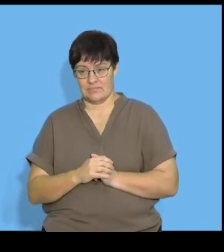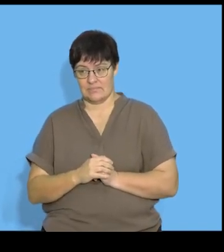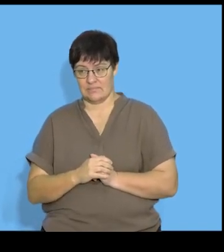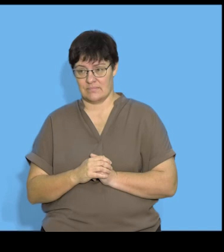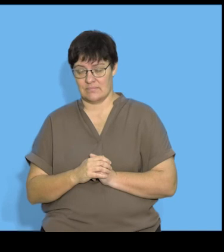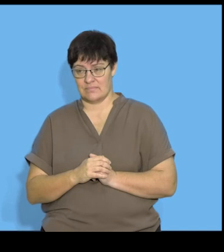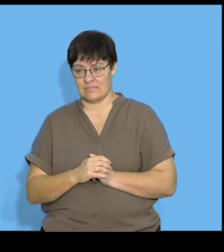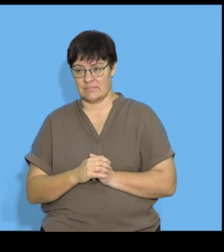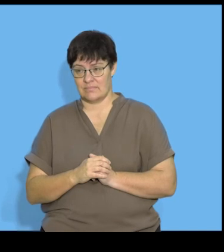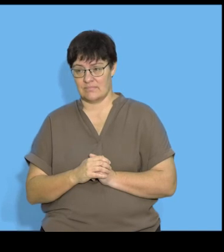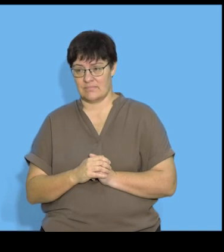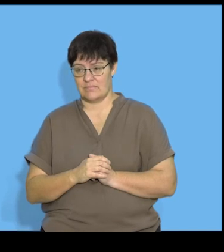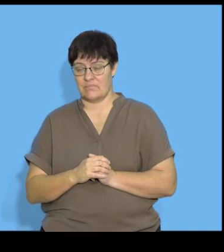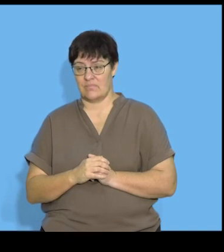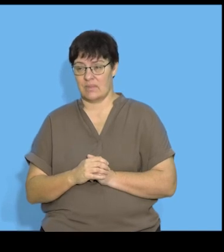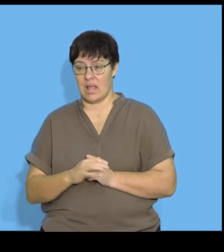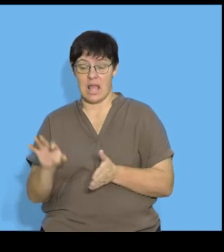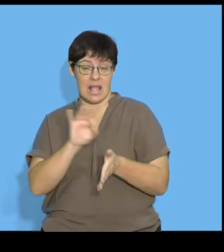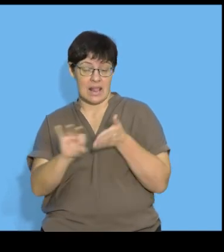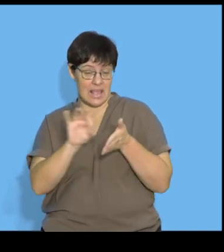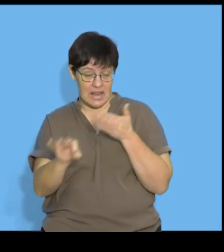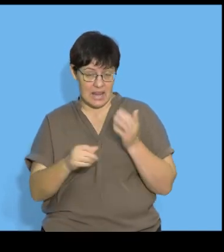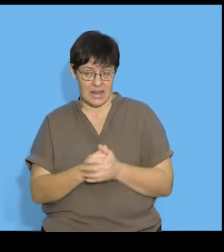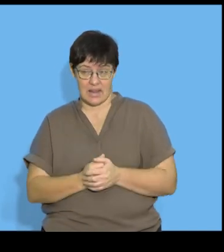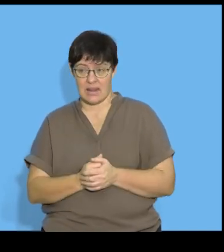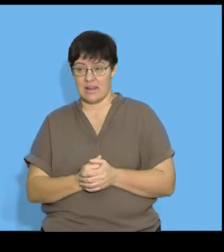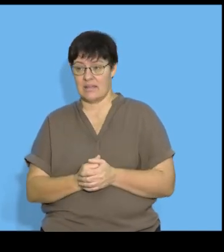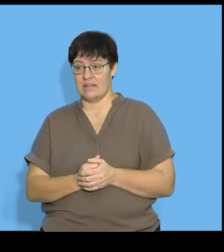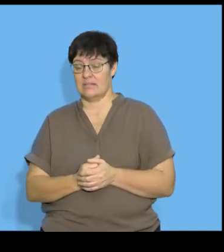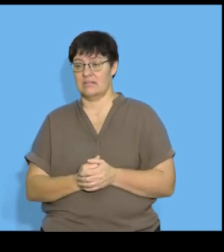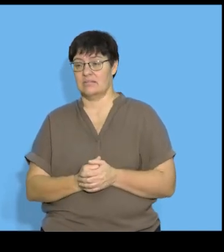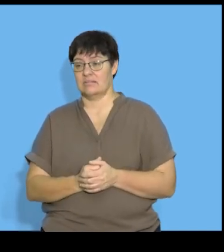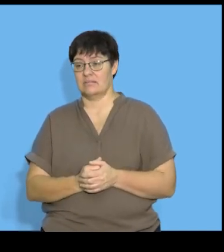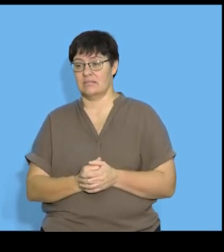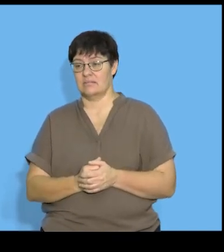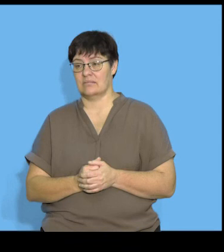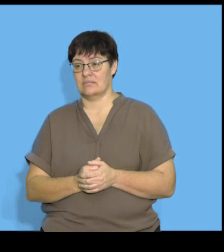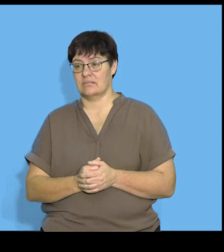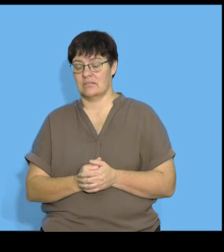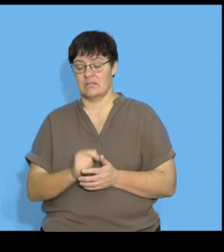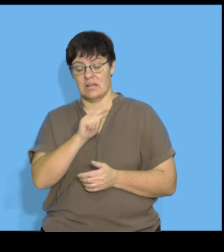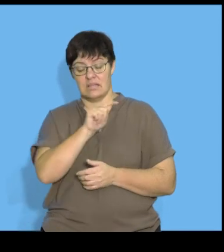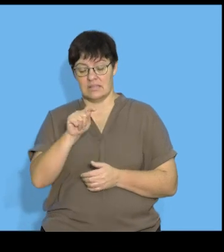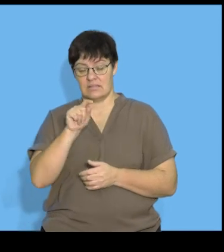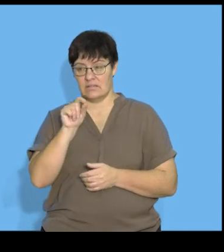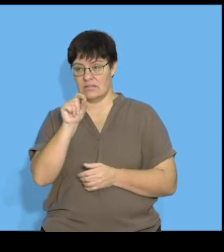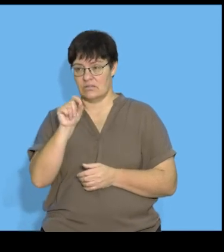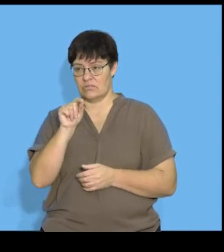decide sterilized. You're going to do dot, dash,